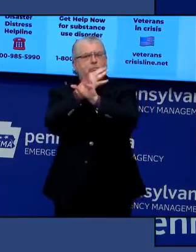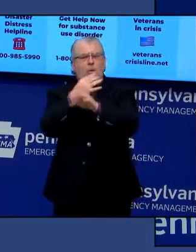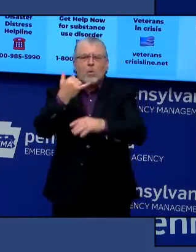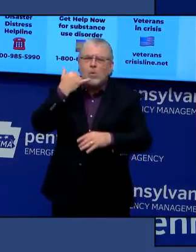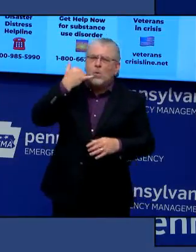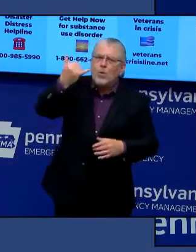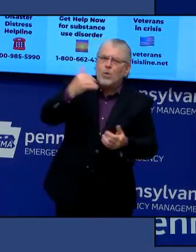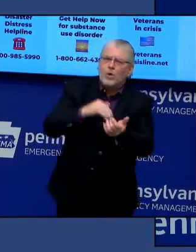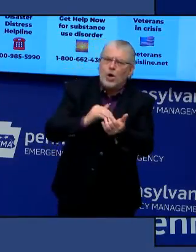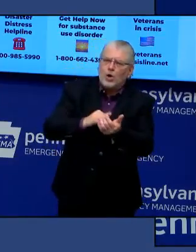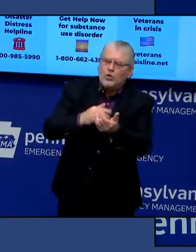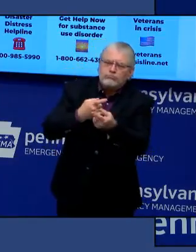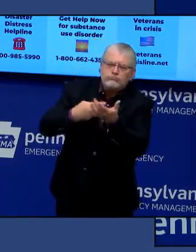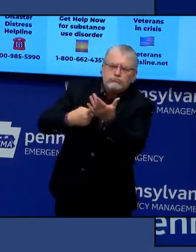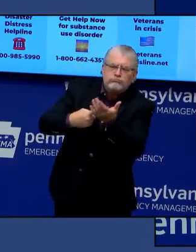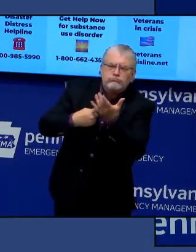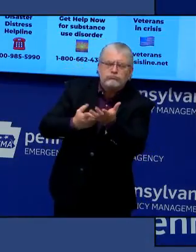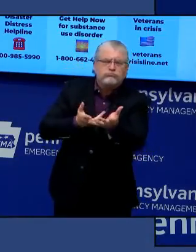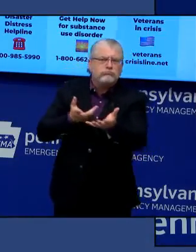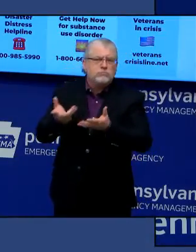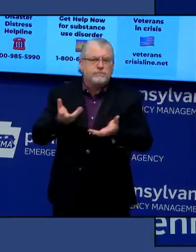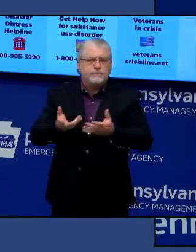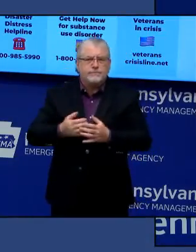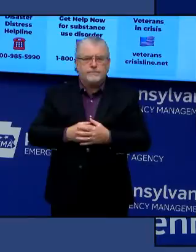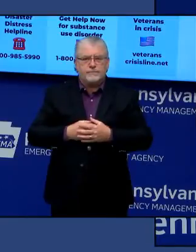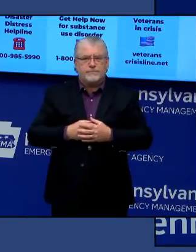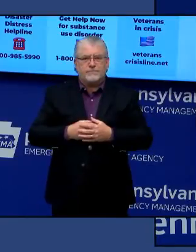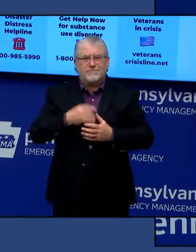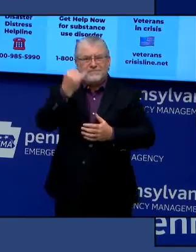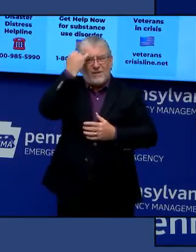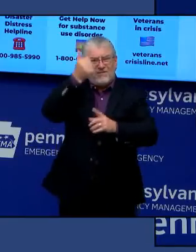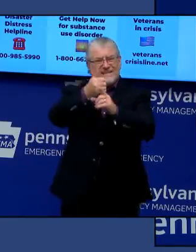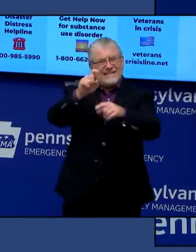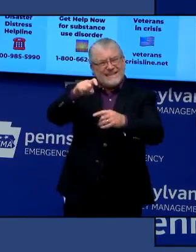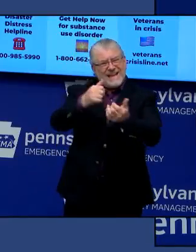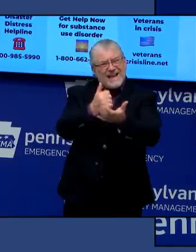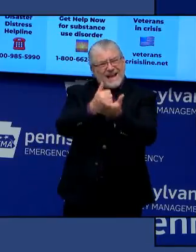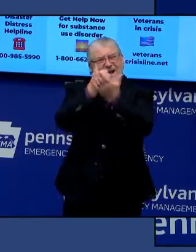support and referral helpline at